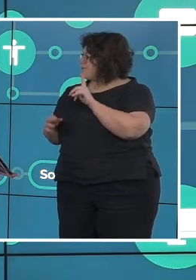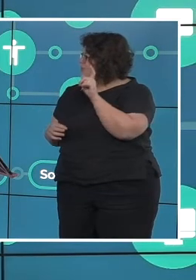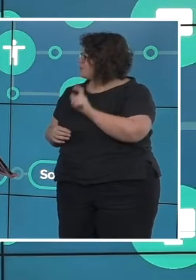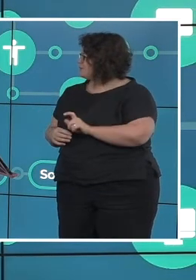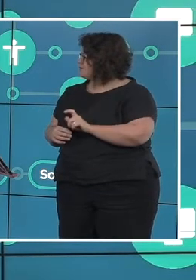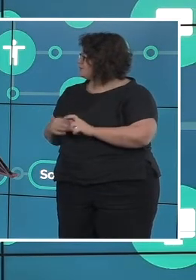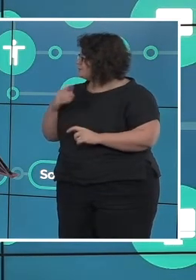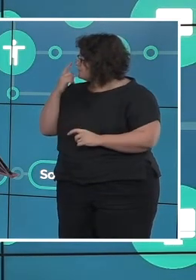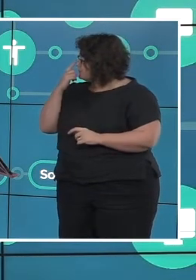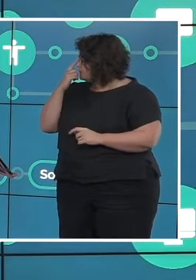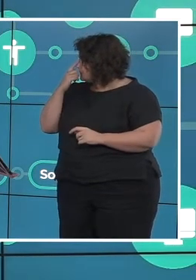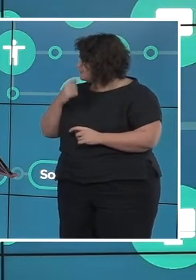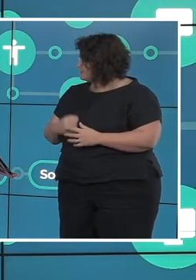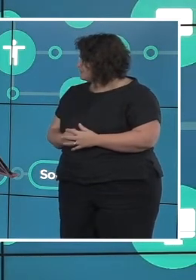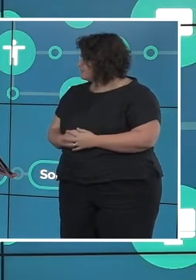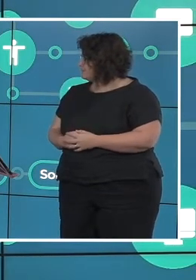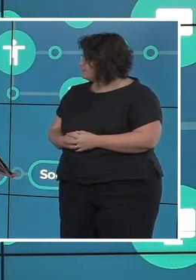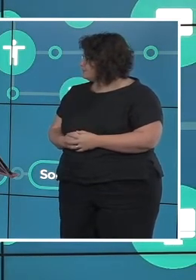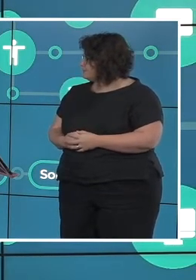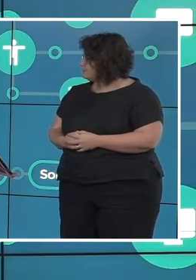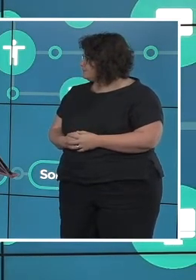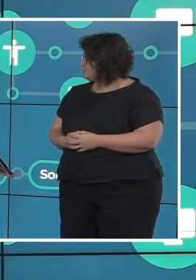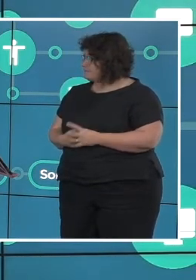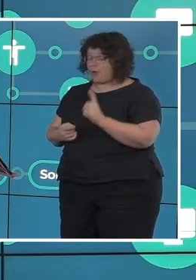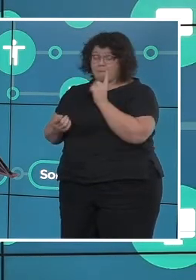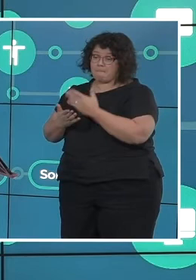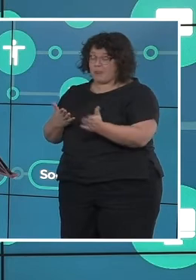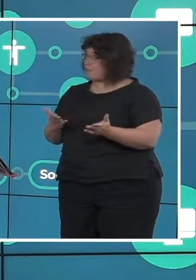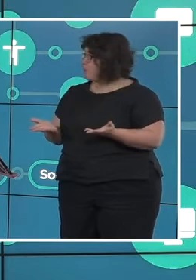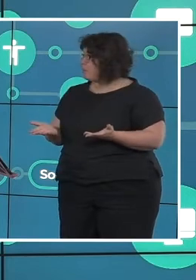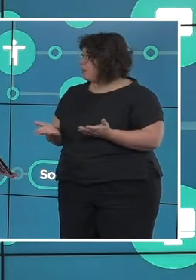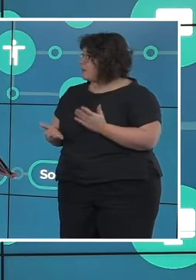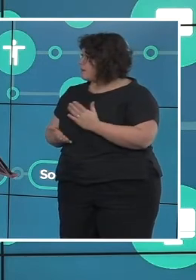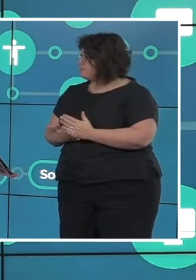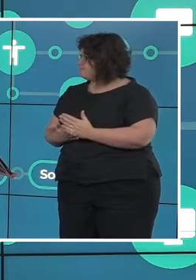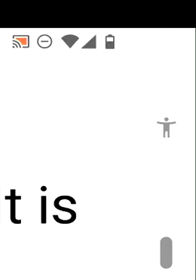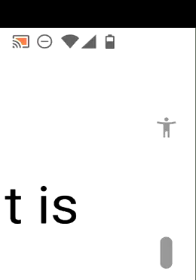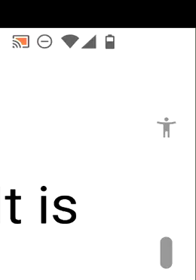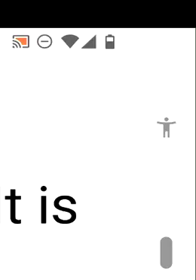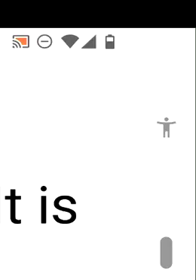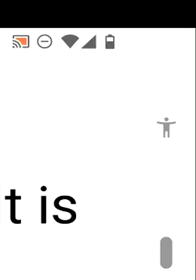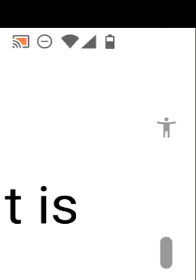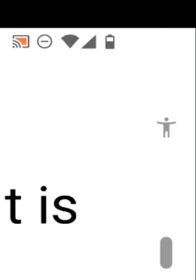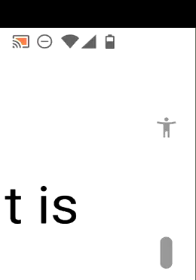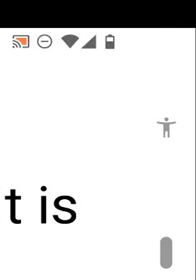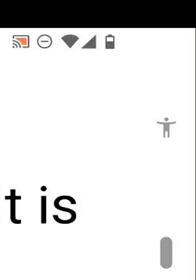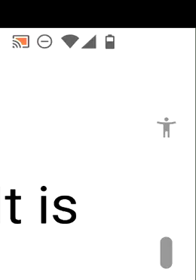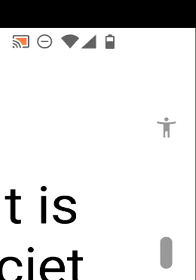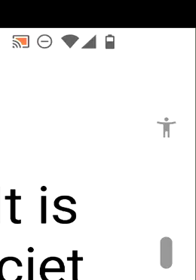It's absolutely unbelievable. It is a transformative moment for